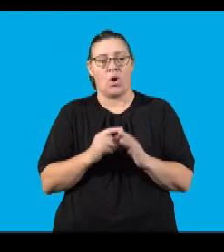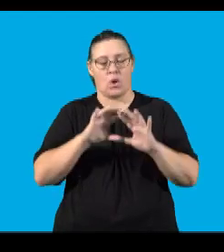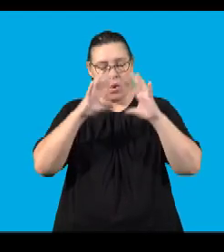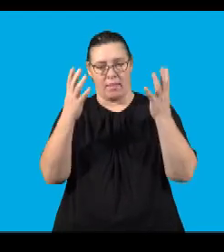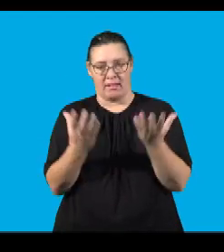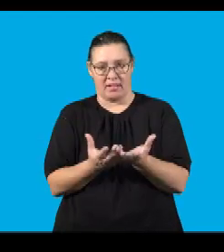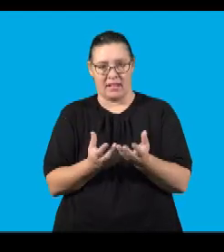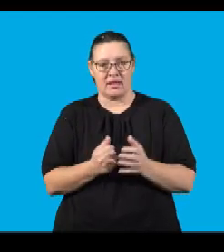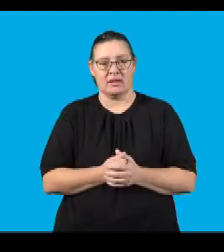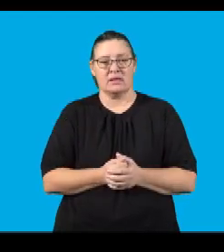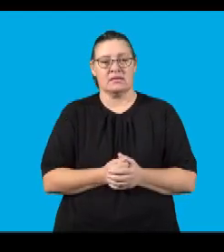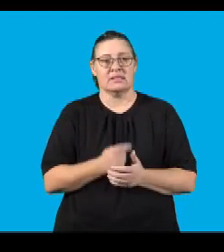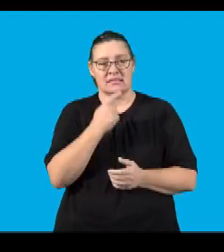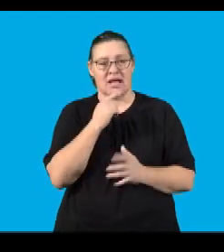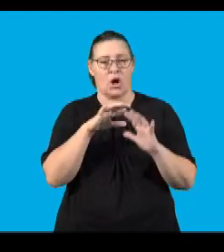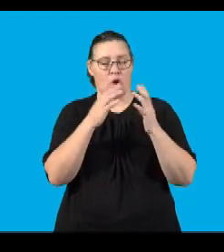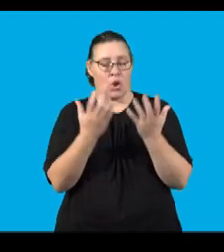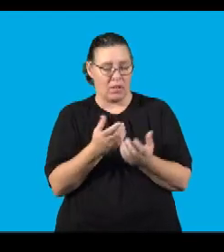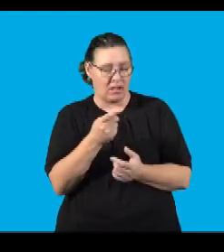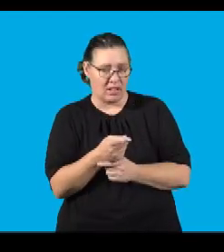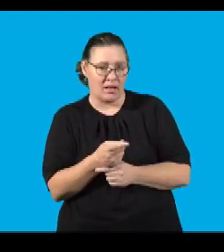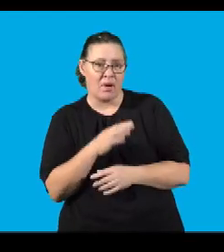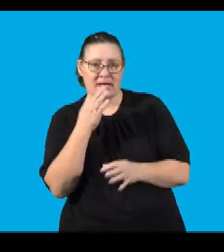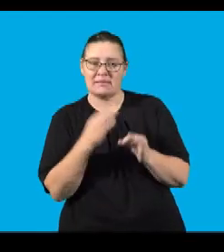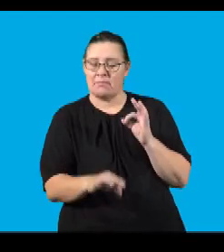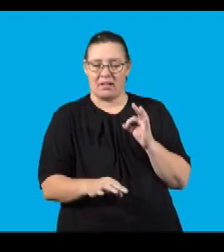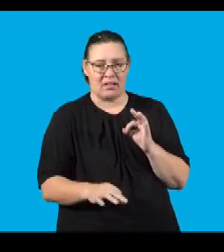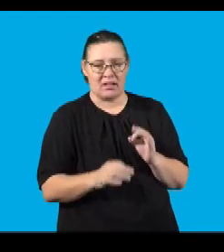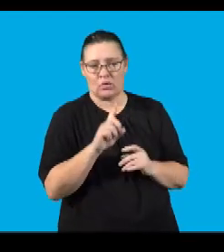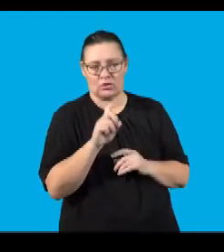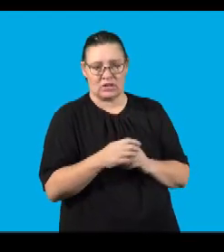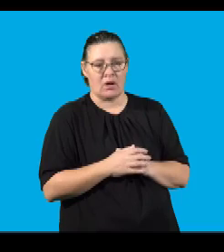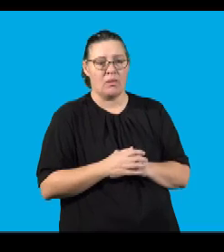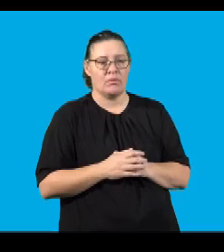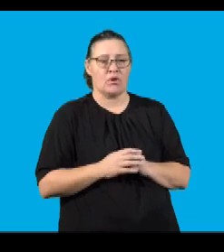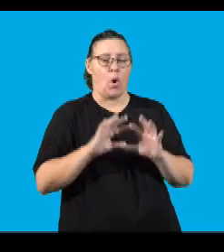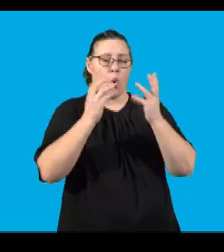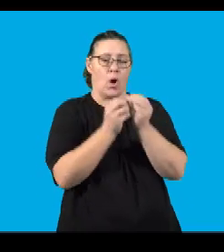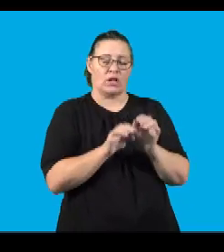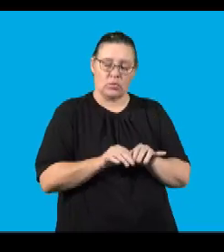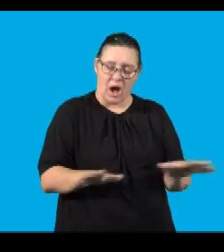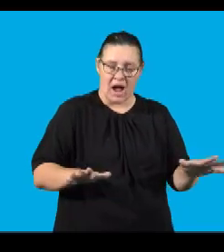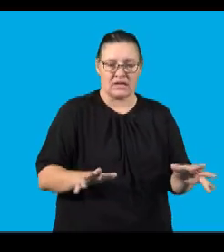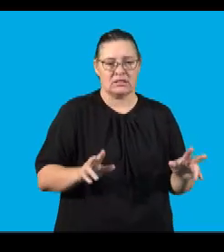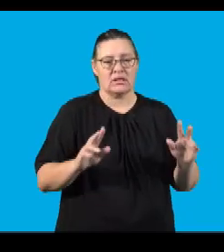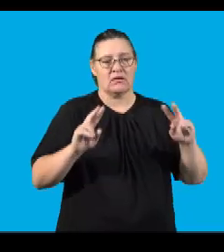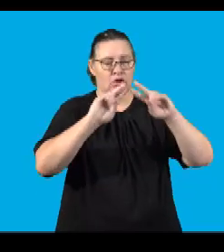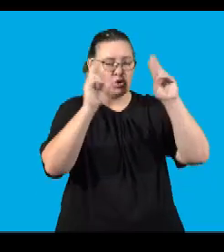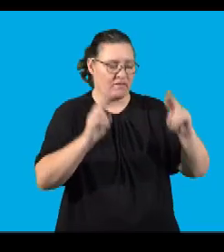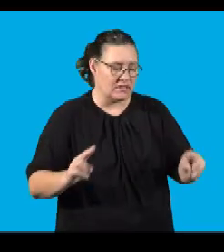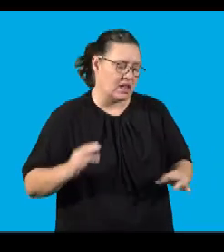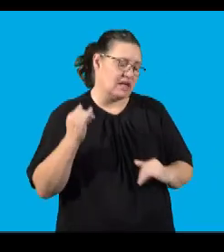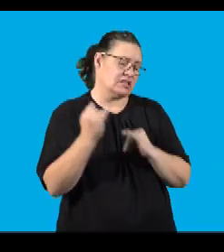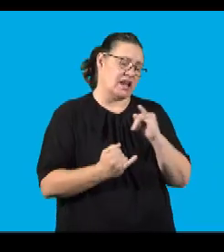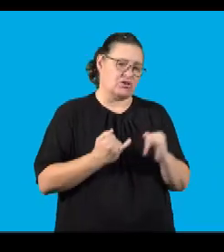global. And here we see global, of course, very simple, very easy question. Worldwide, universal, international, or